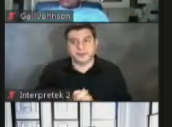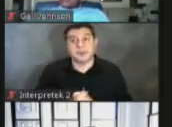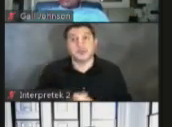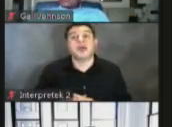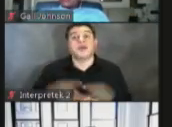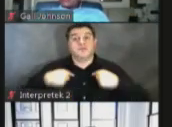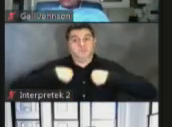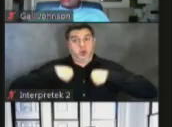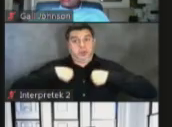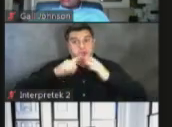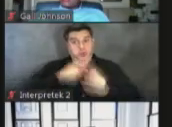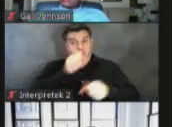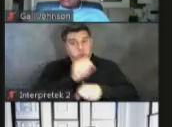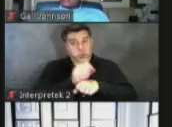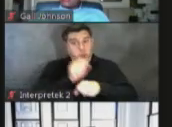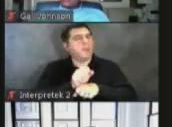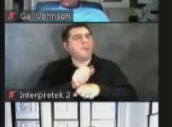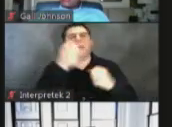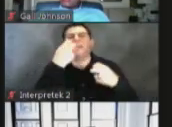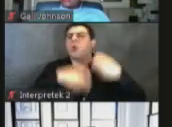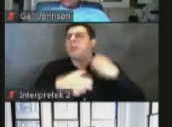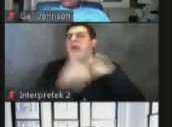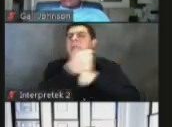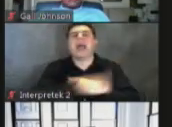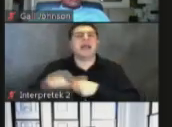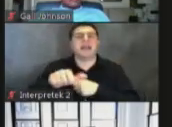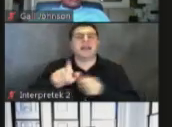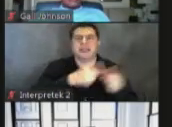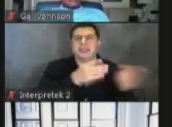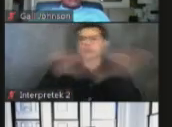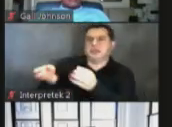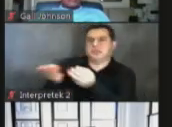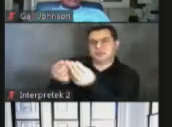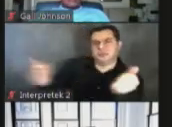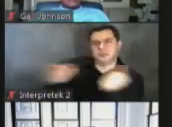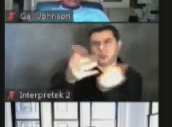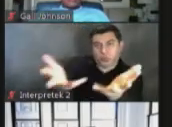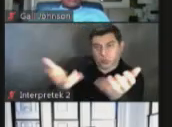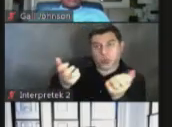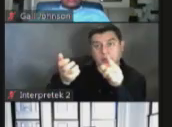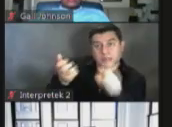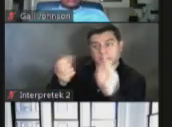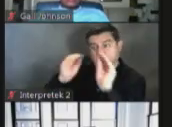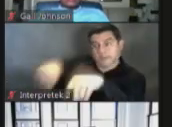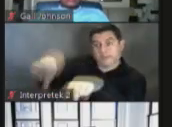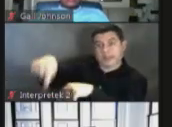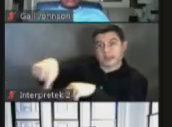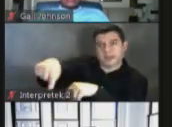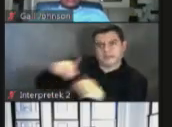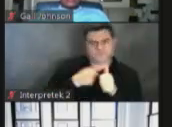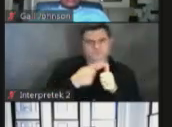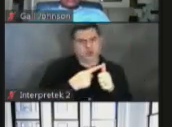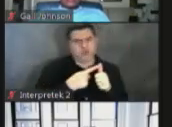in Gainesville and the solutions you'd like to implement, you need to ask yourself if the solutions are reflective of our